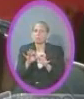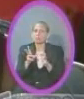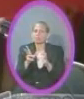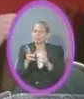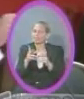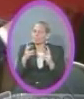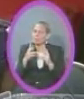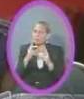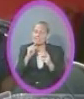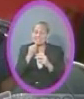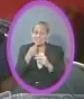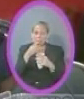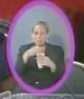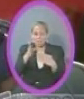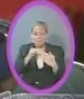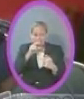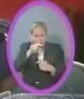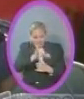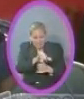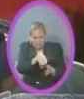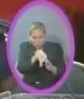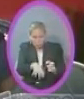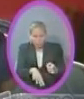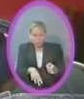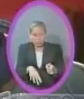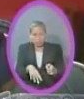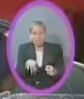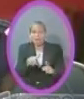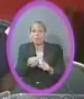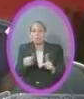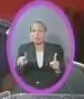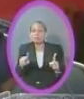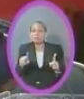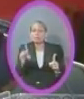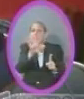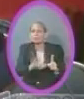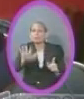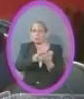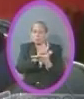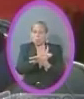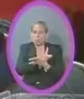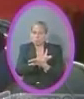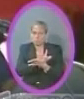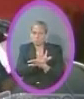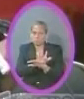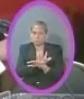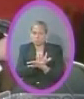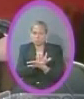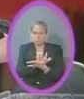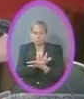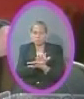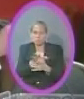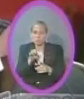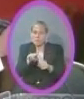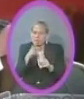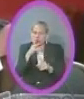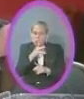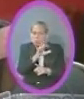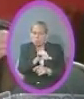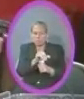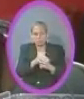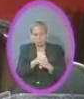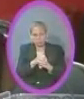not necessarily to that student who was not tested, but to the school as a whole. That cannot be ignored. And with that said, Madam